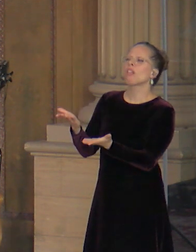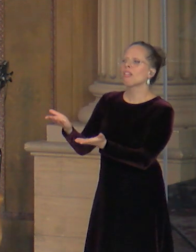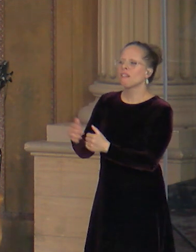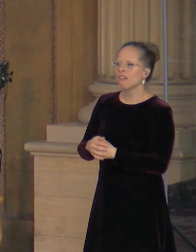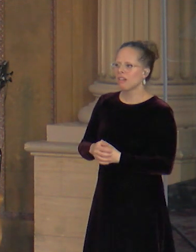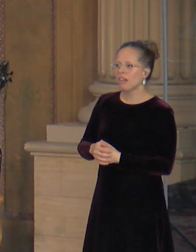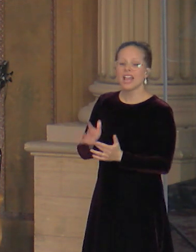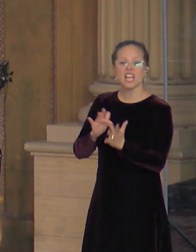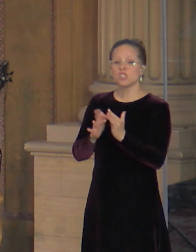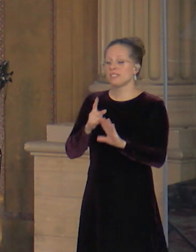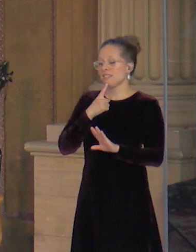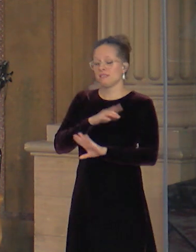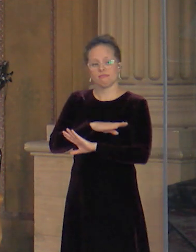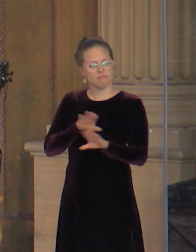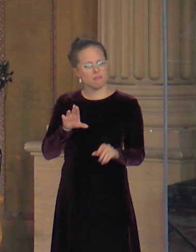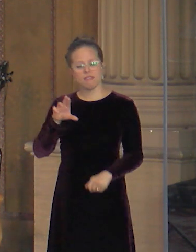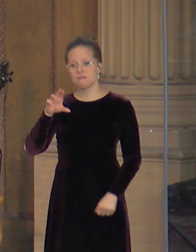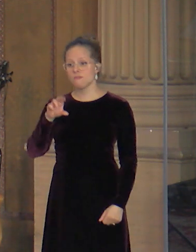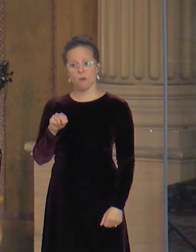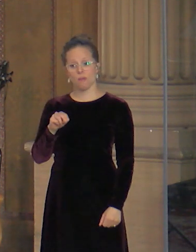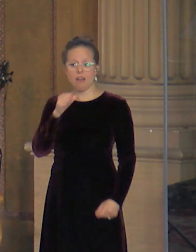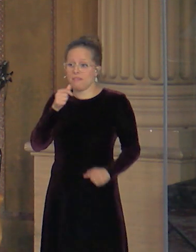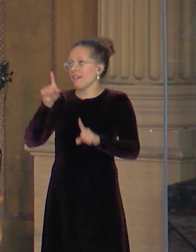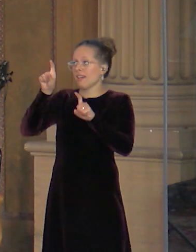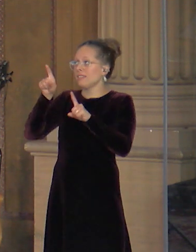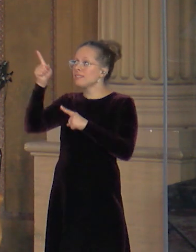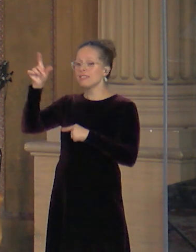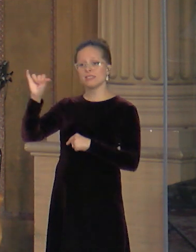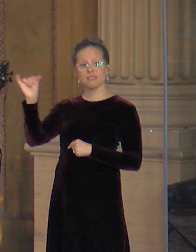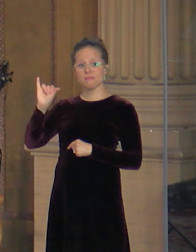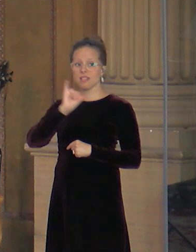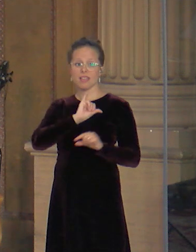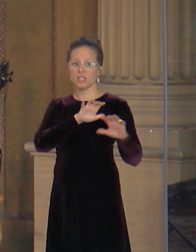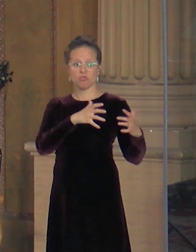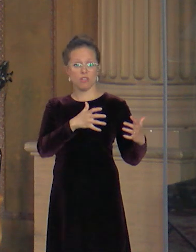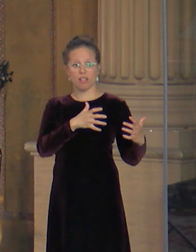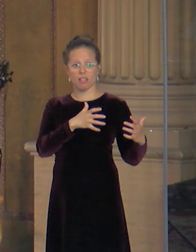Jesus doesn't put God to the test like Israel did he passed